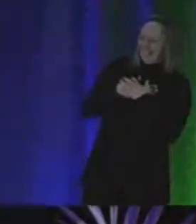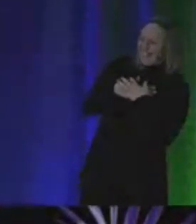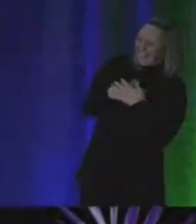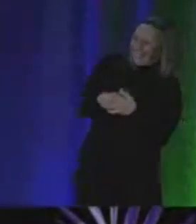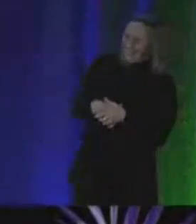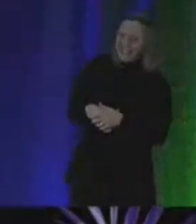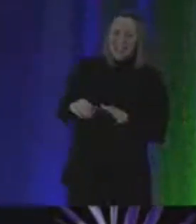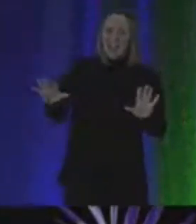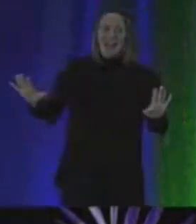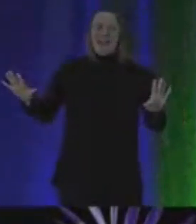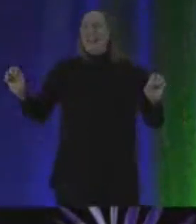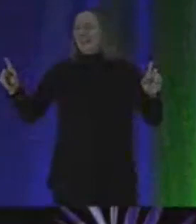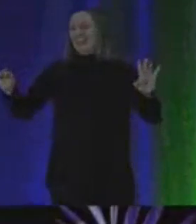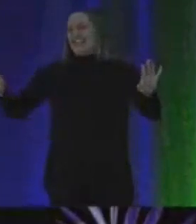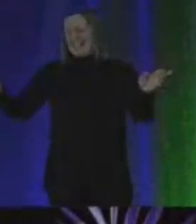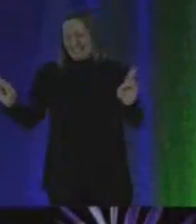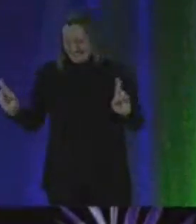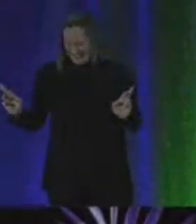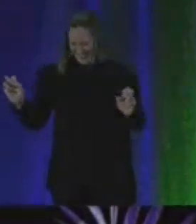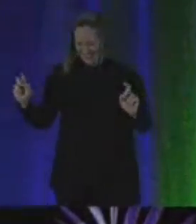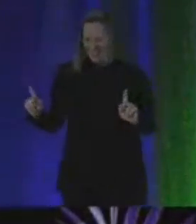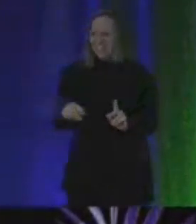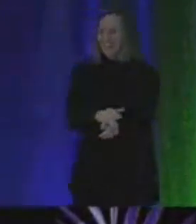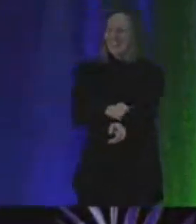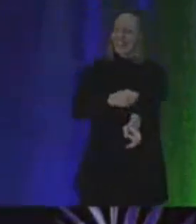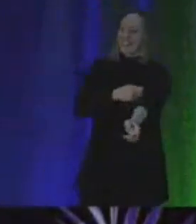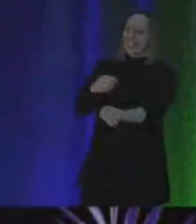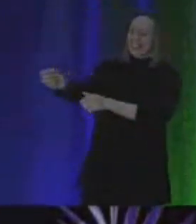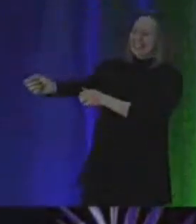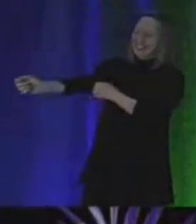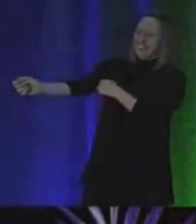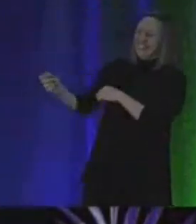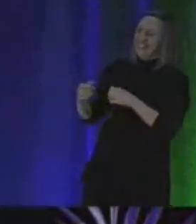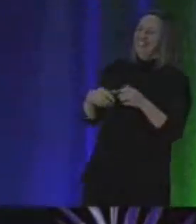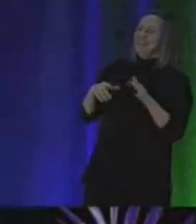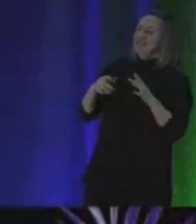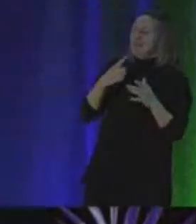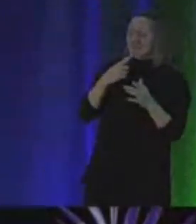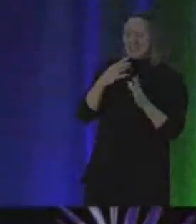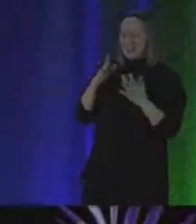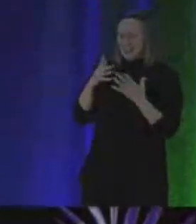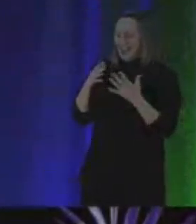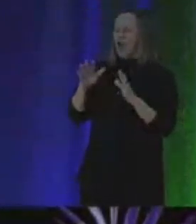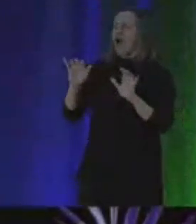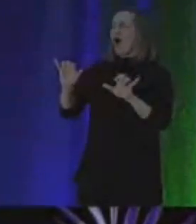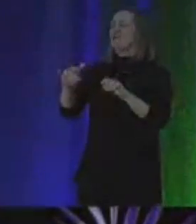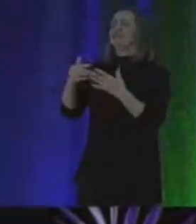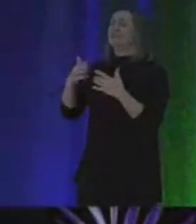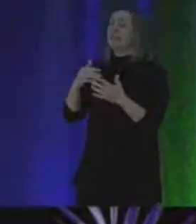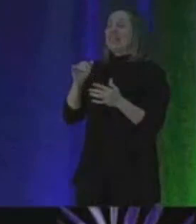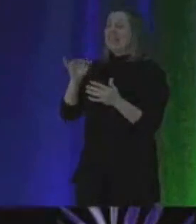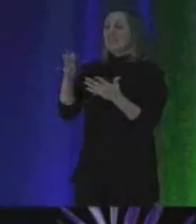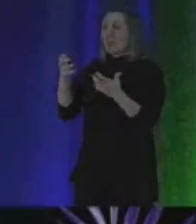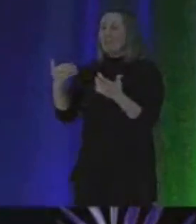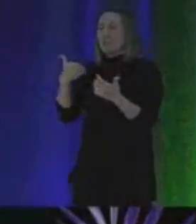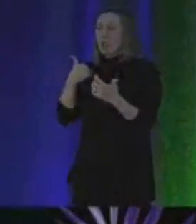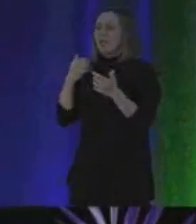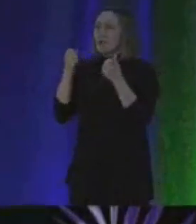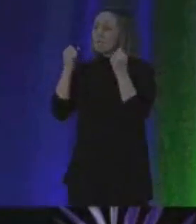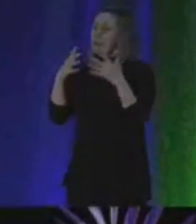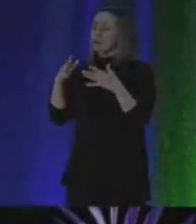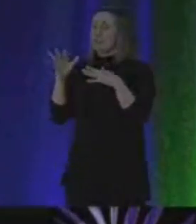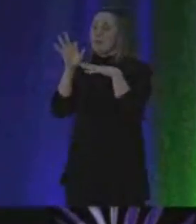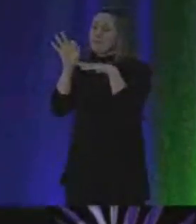Okay, yeah, no, all right, we're back in the game. Okay. What was I saying? Oh yeah. So like if you wanted to have like multiple